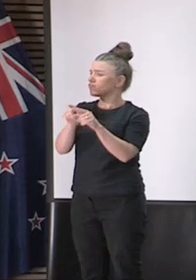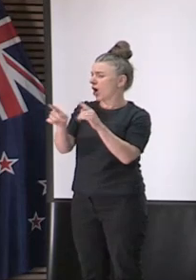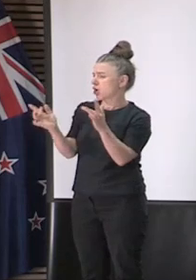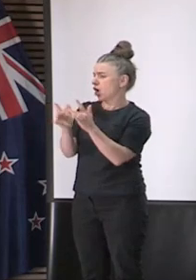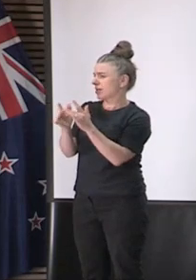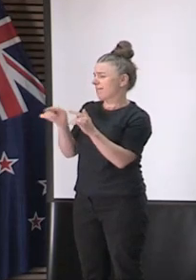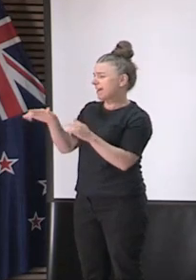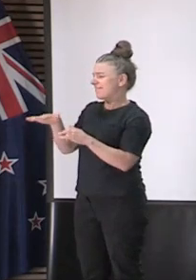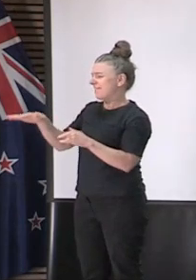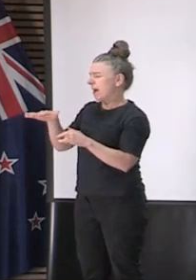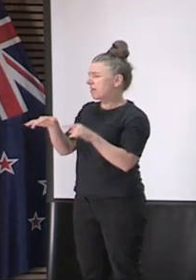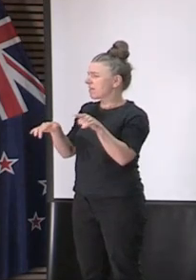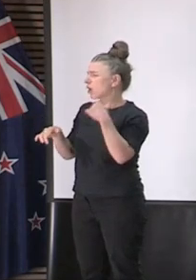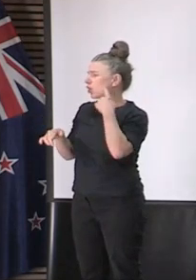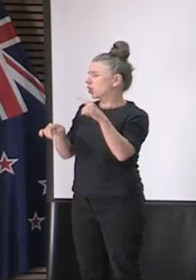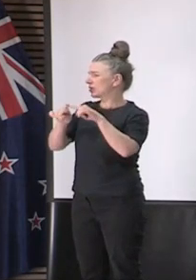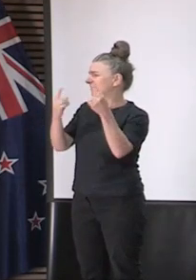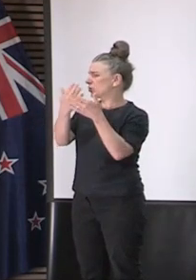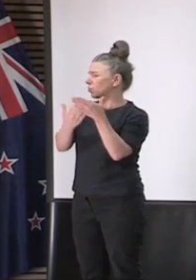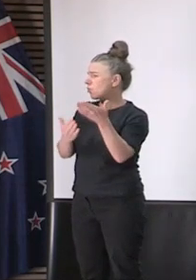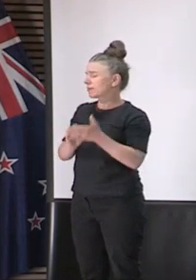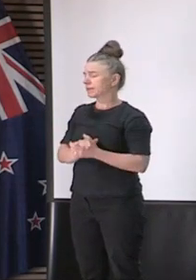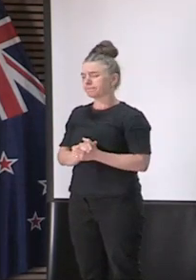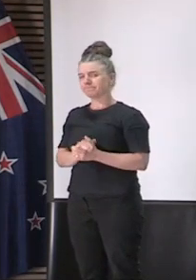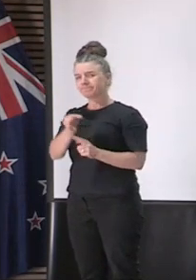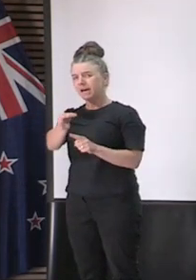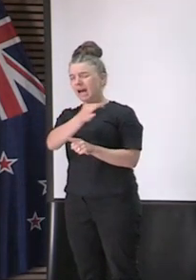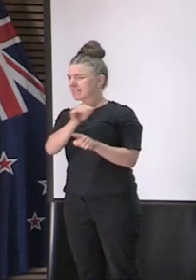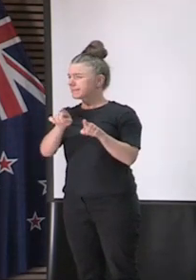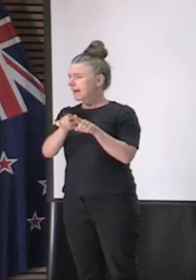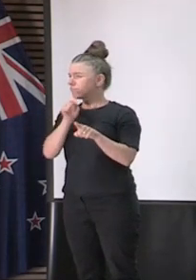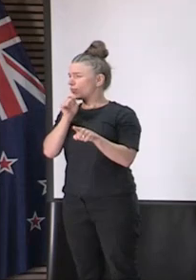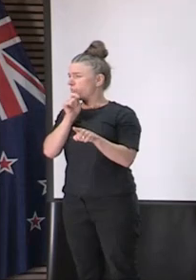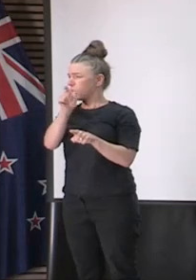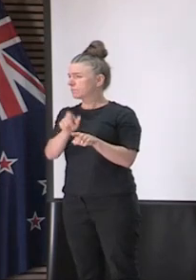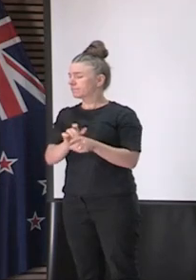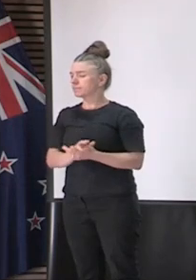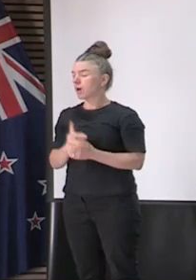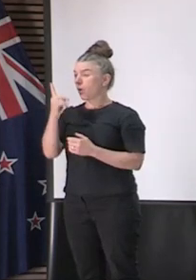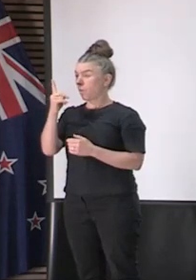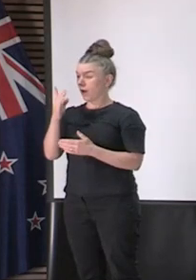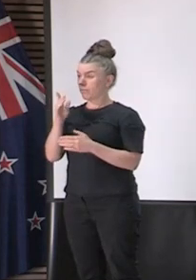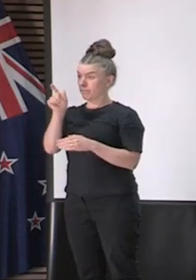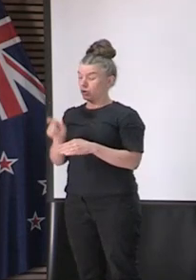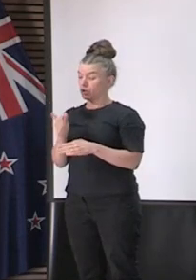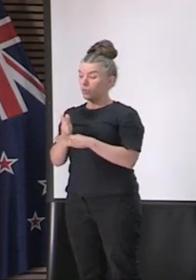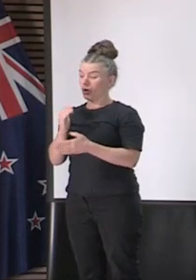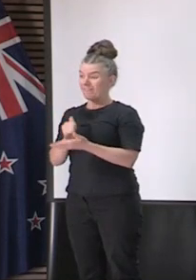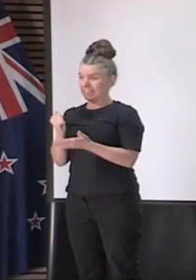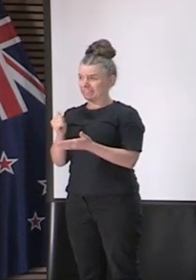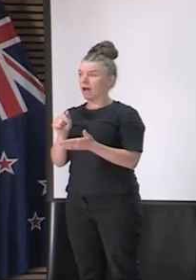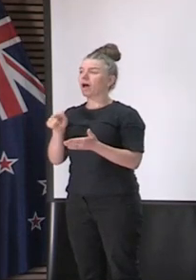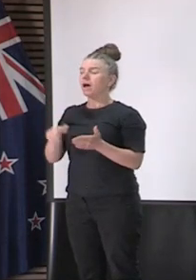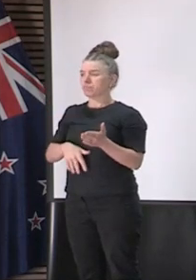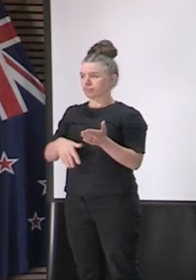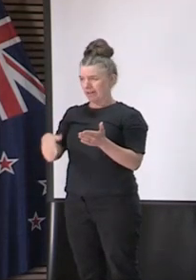their expectations either. We heard from another woman, another migrant, a pregnant woman, who when she asked the local civil defence